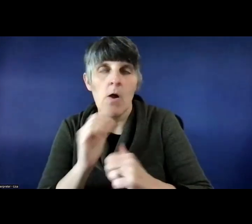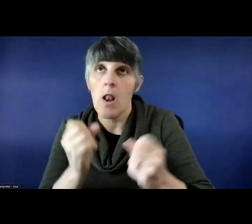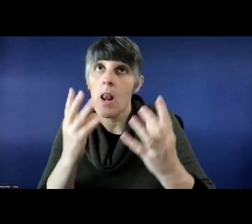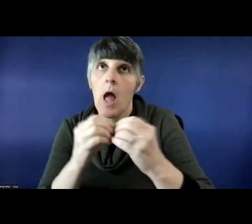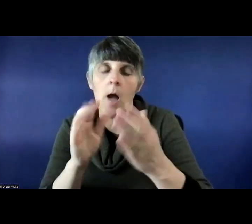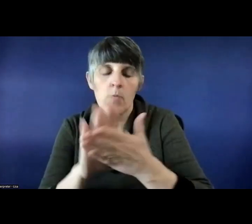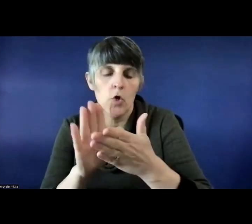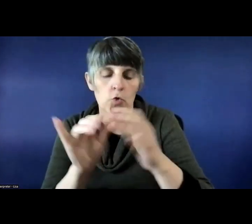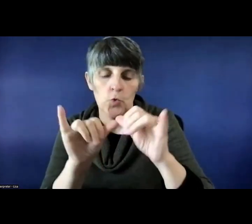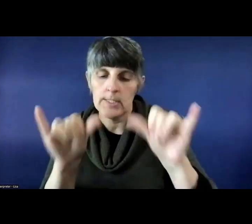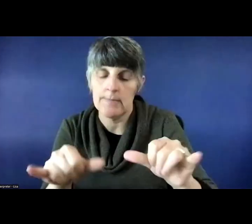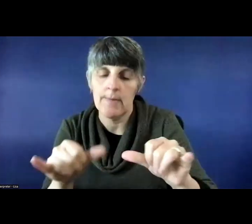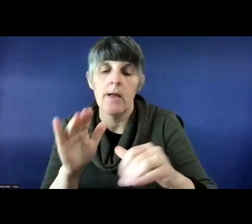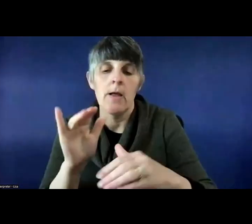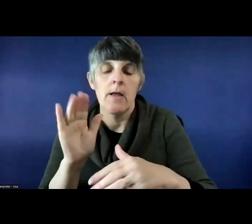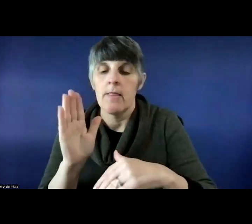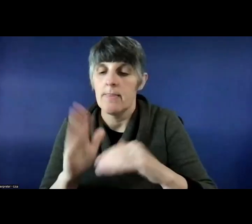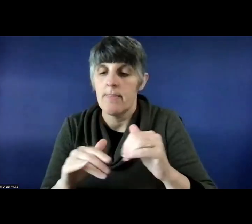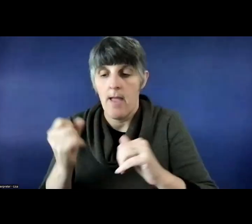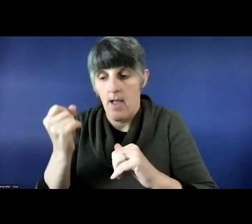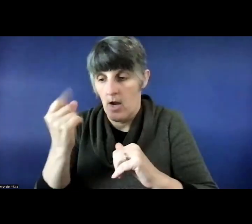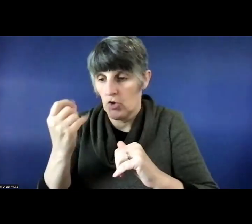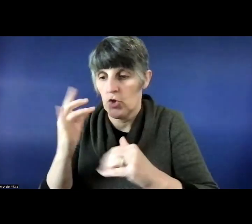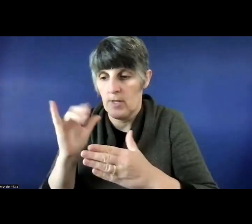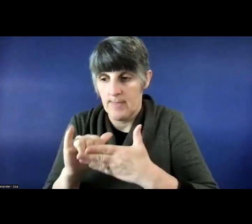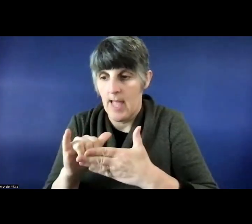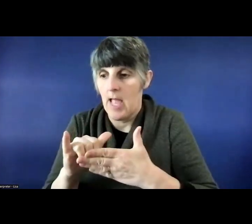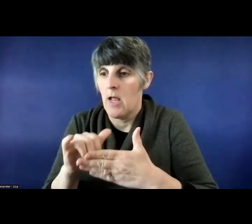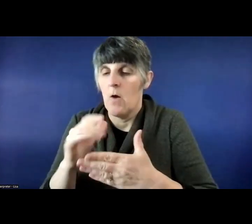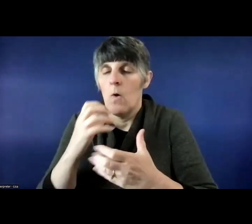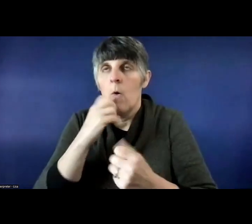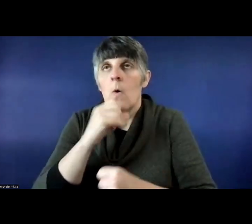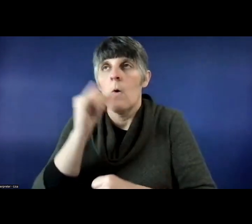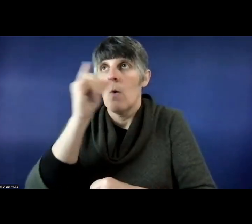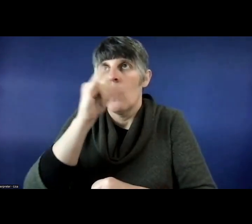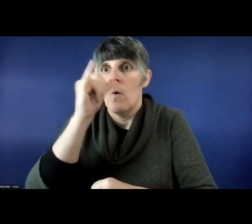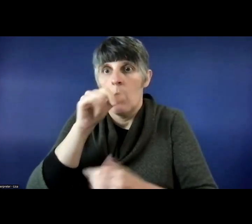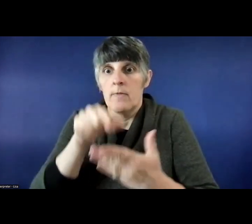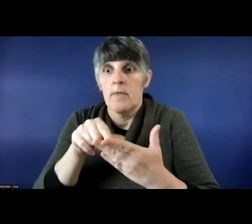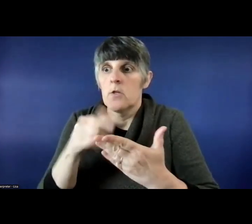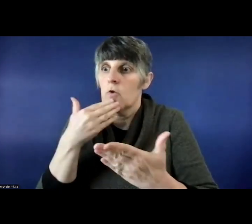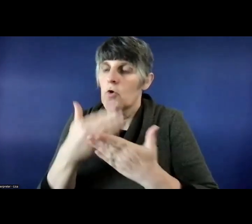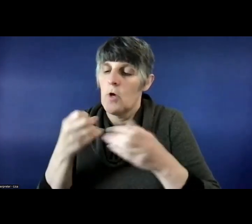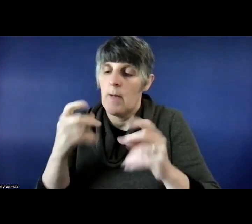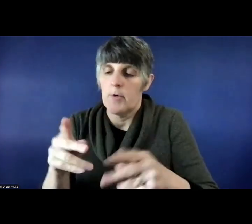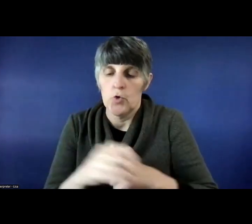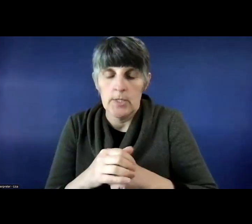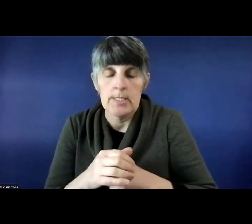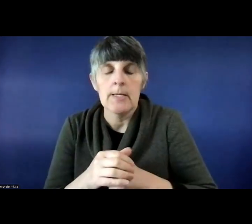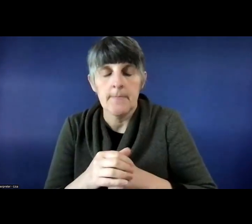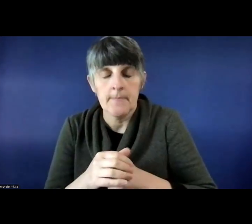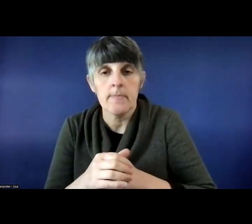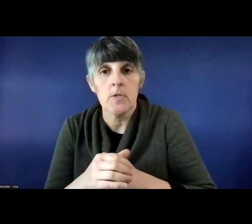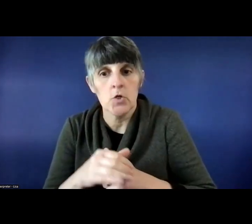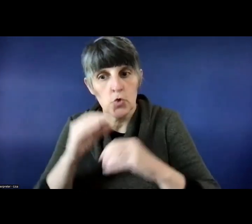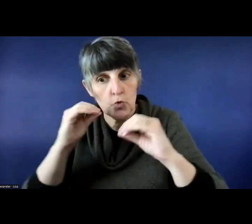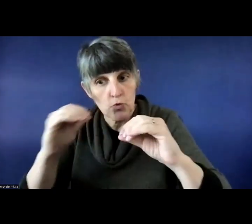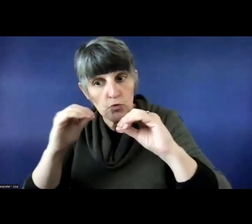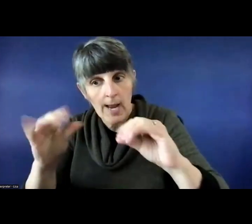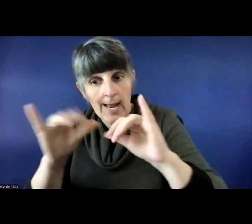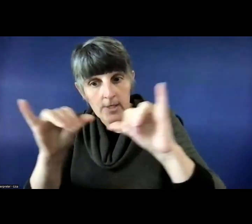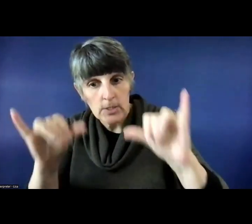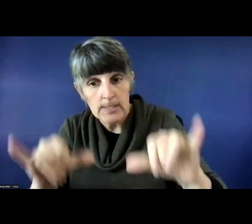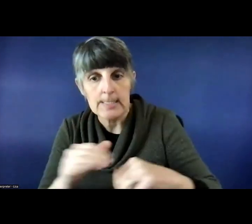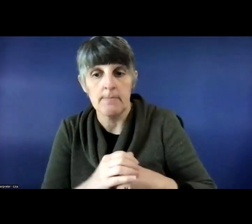school systems that understood that this was an invaluable opportunity to train their systems.